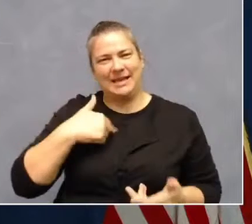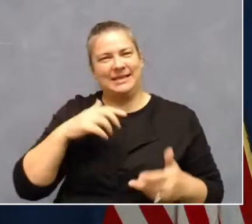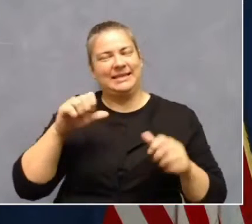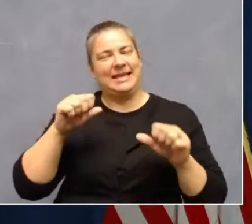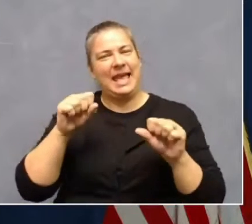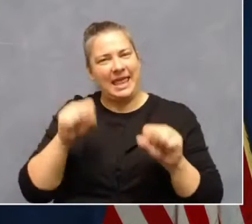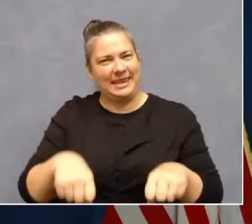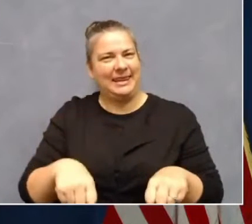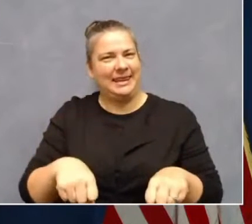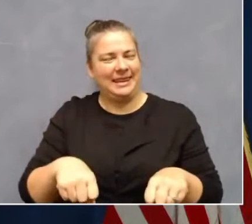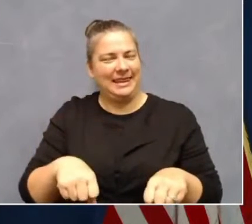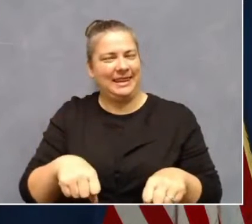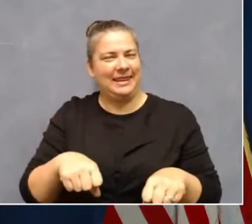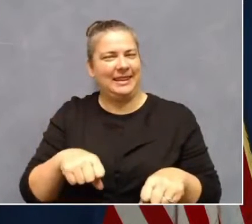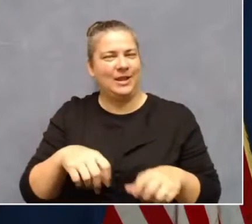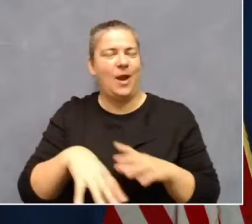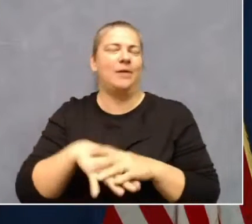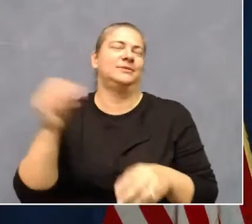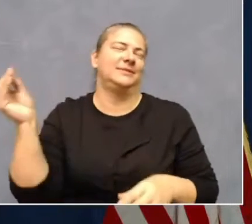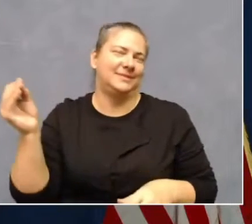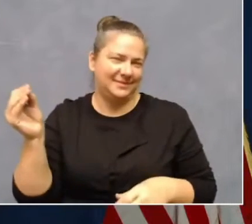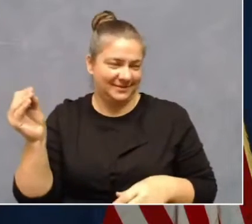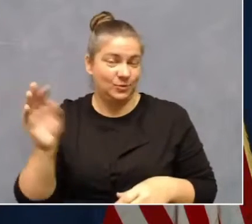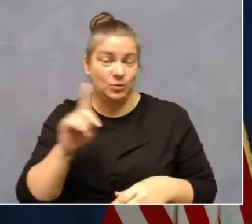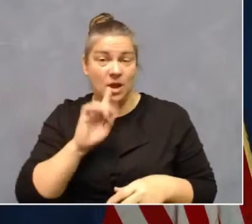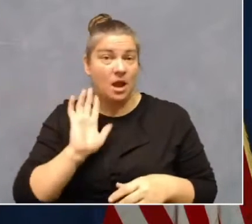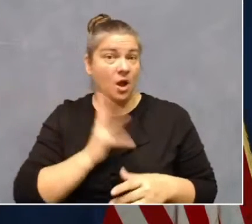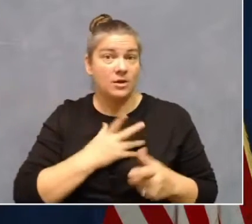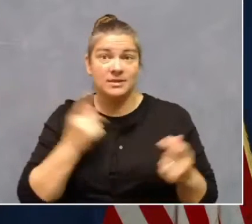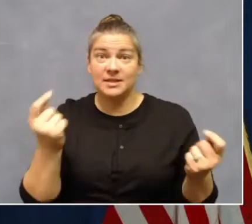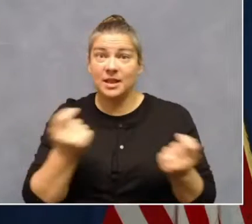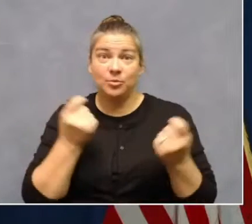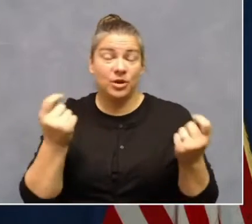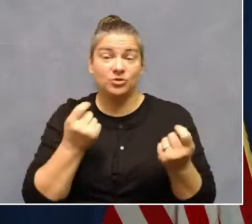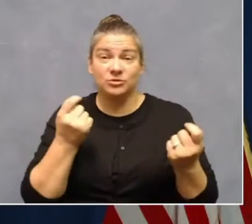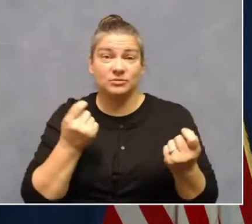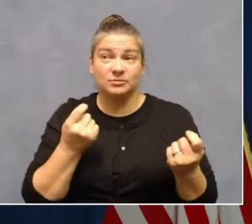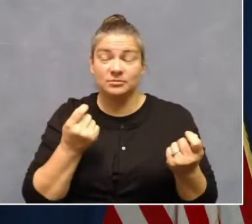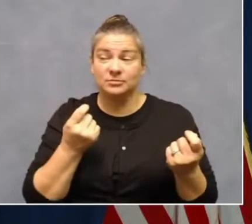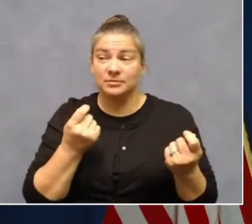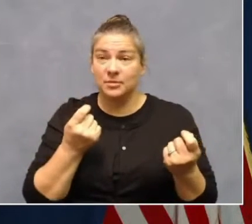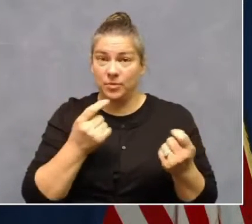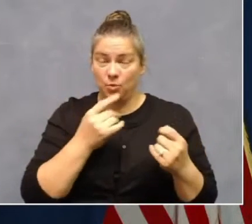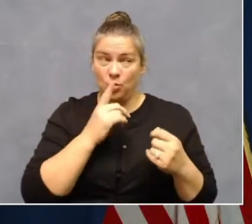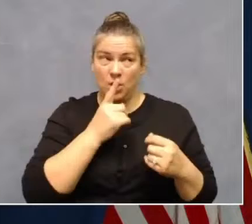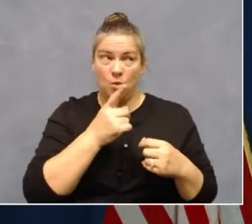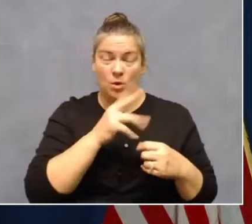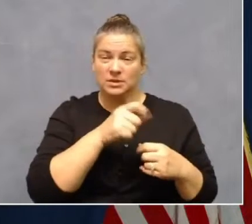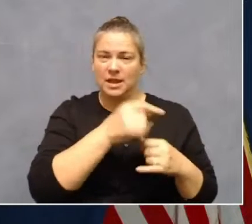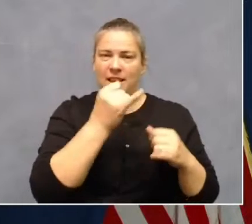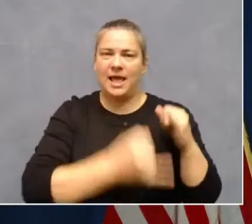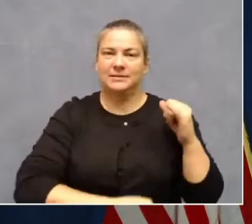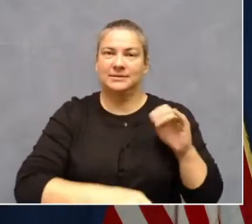I think most of our celebration came, especially the last time that we tested negative.